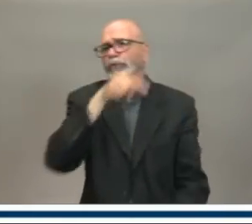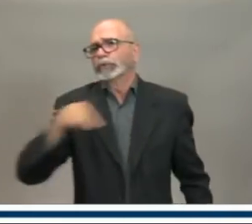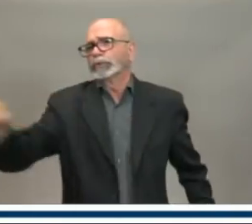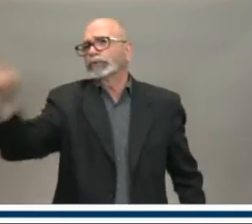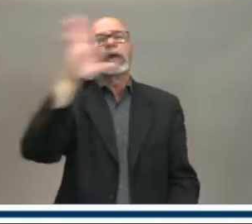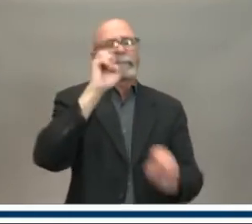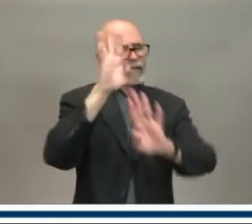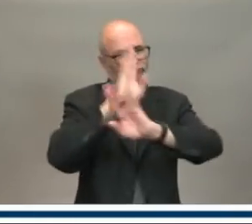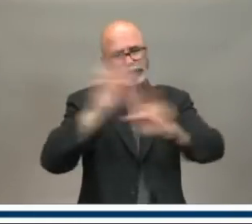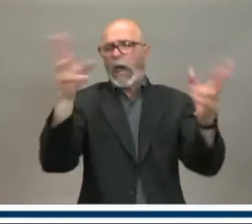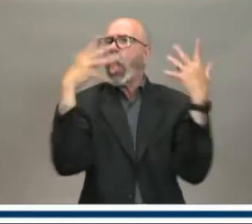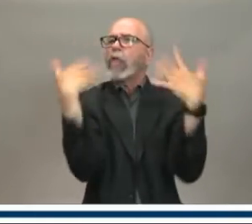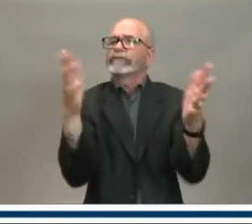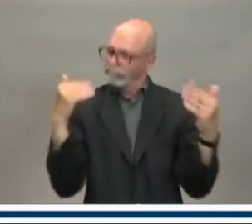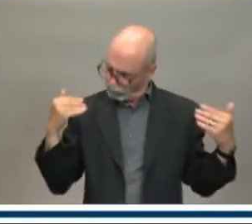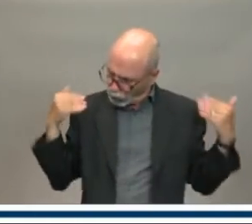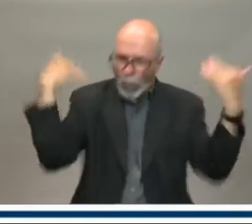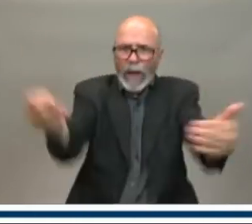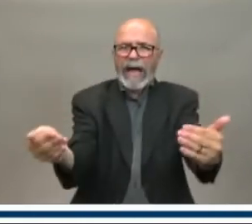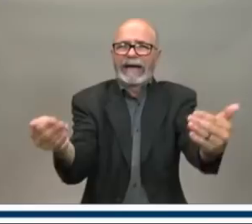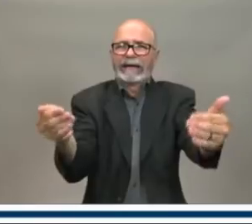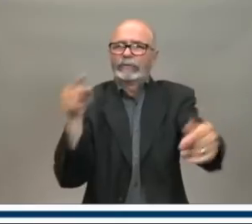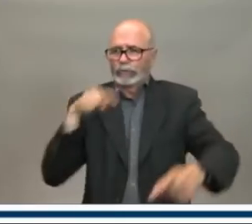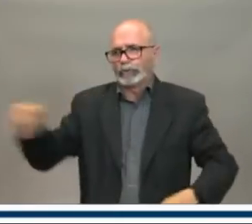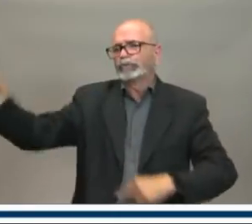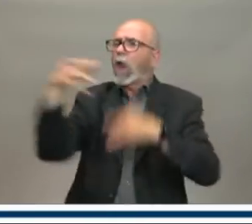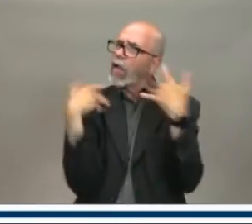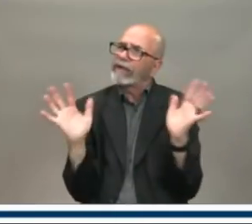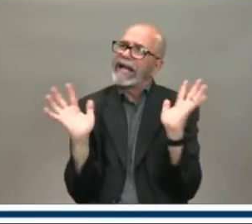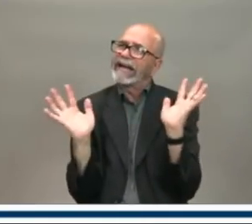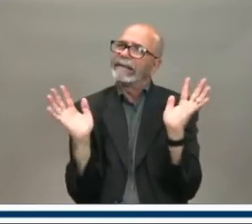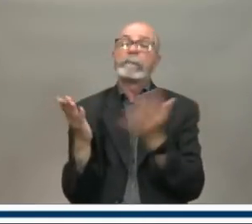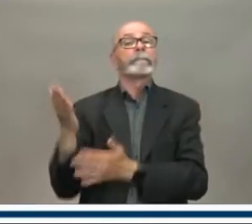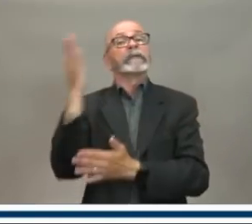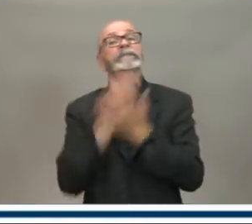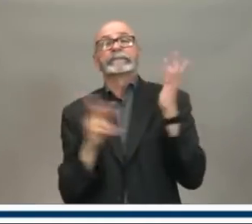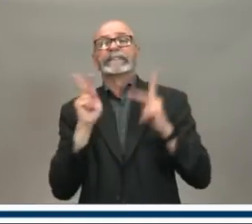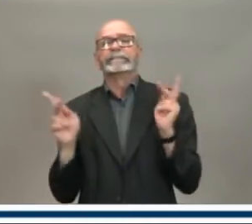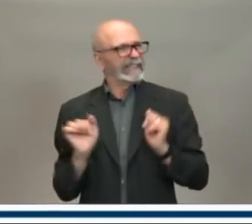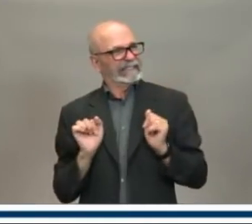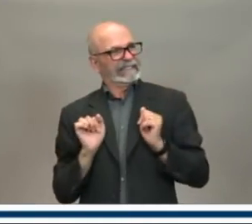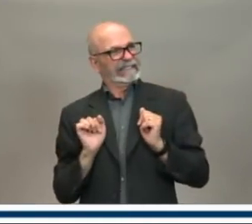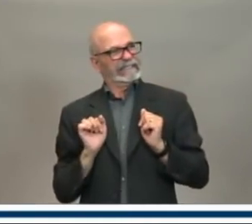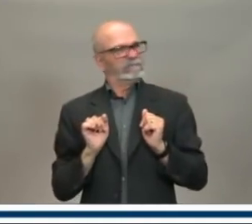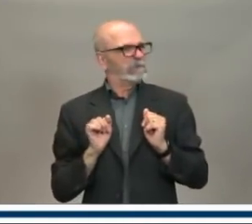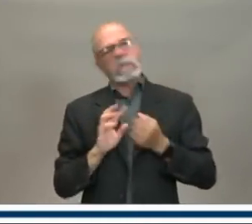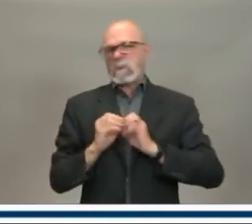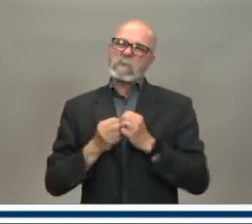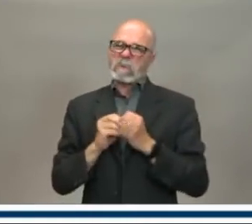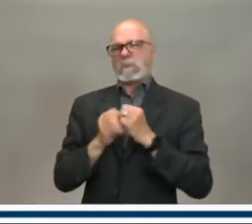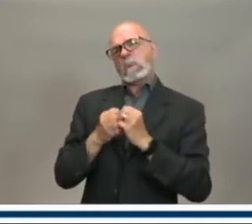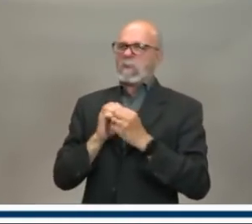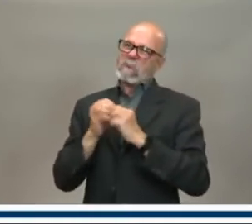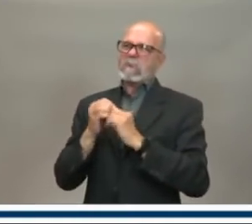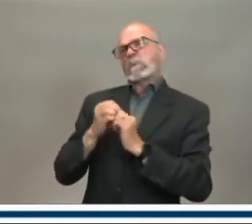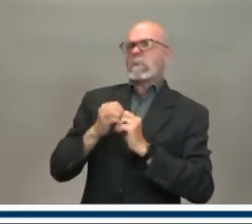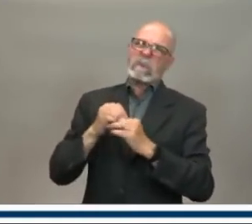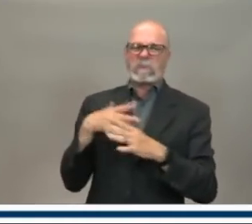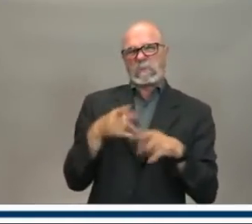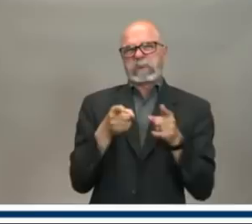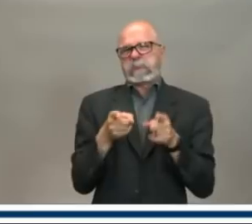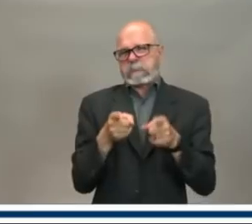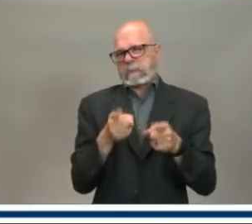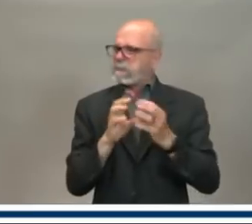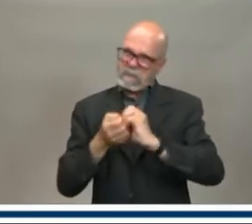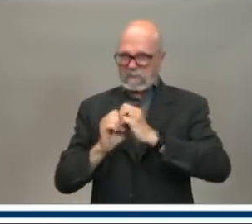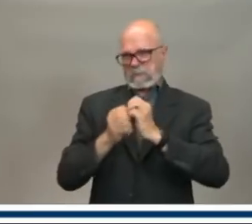it's important, but there are those out there, quite frankly, who criticize from the beginning on some of the steps that we have made about shutting down the